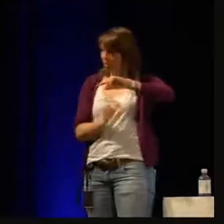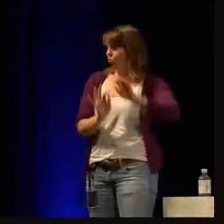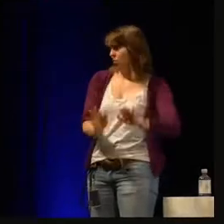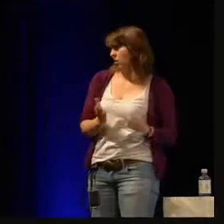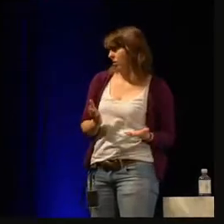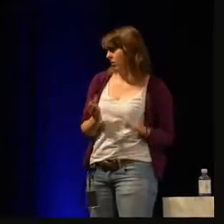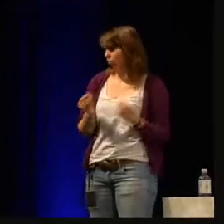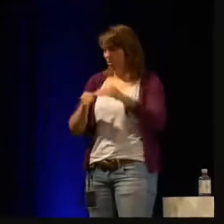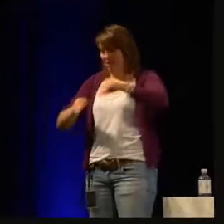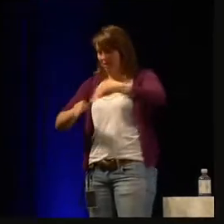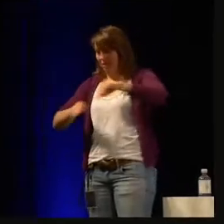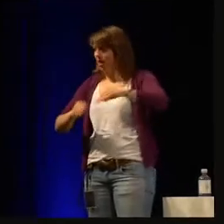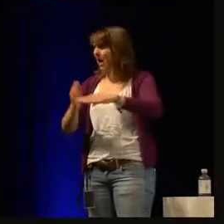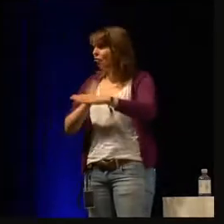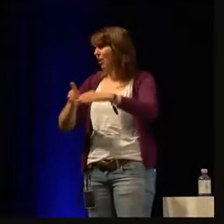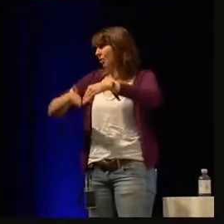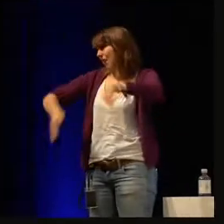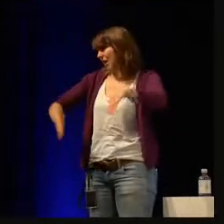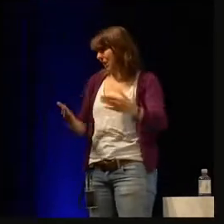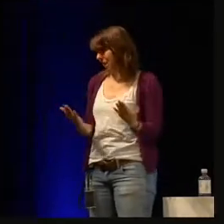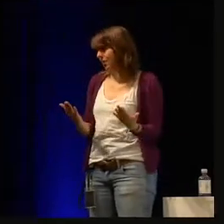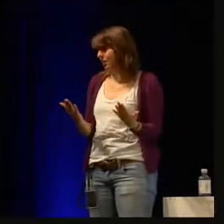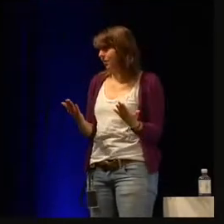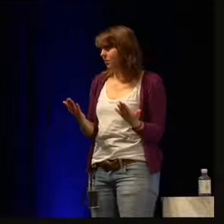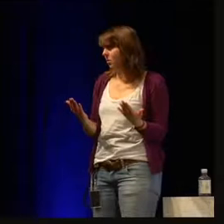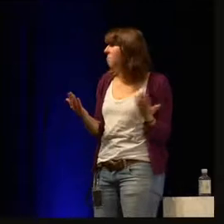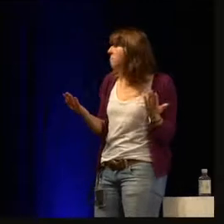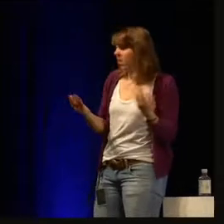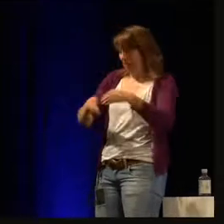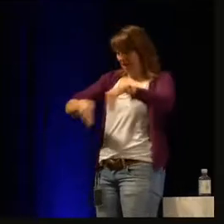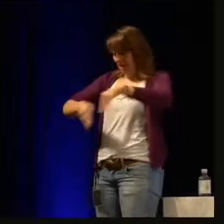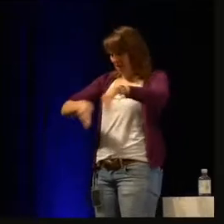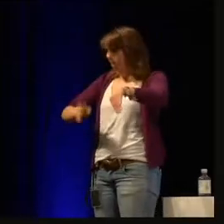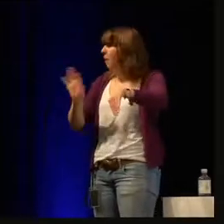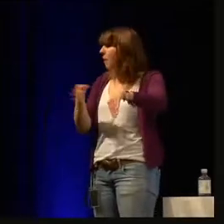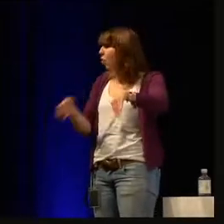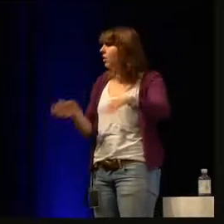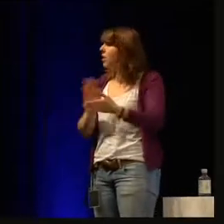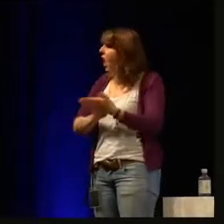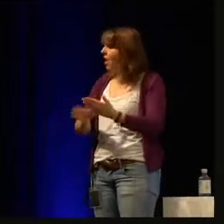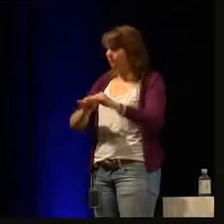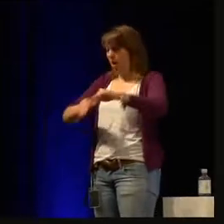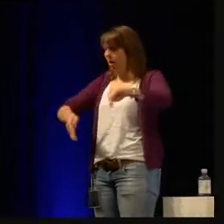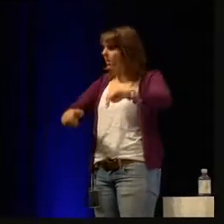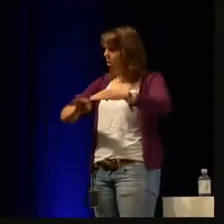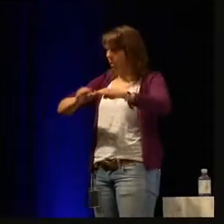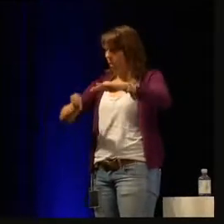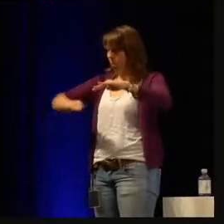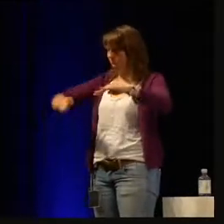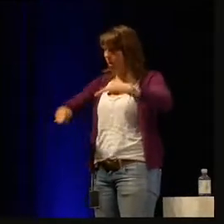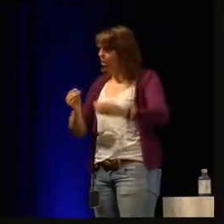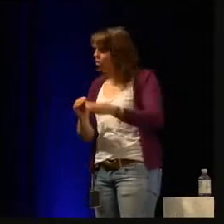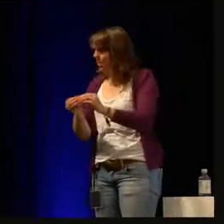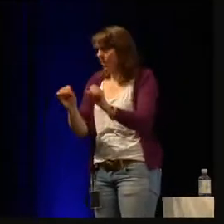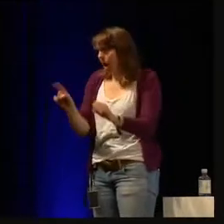this data set. And that's called a decision boundary. Doesn't need to be linear, could be